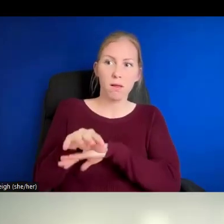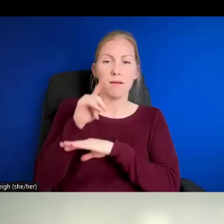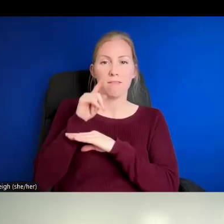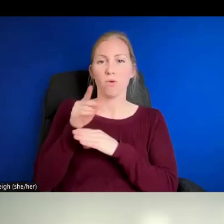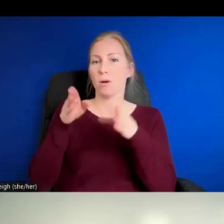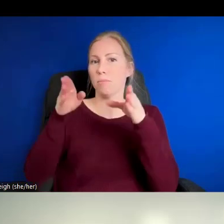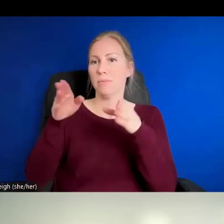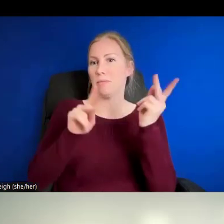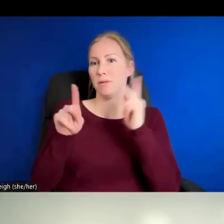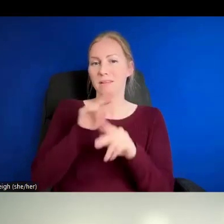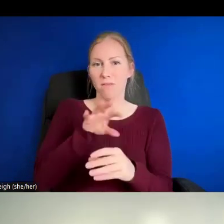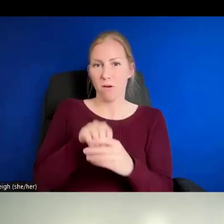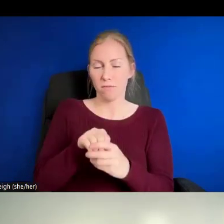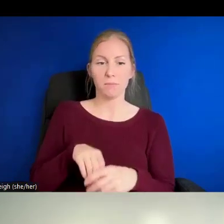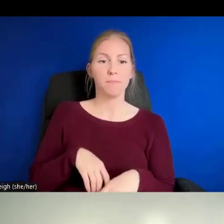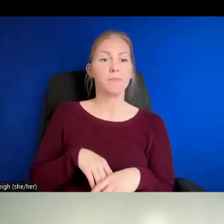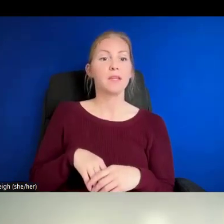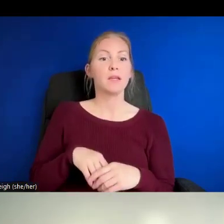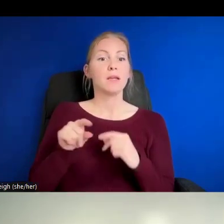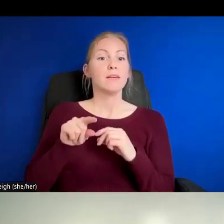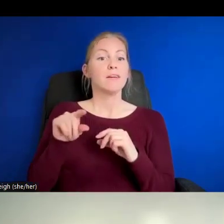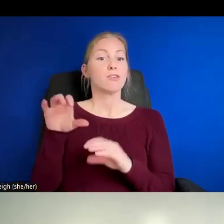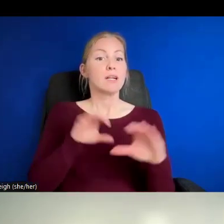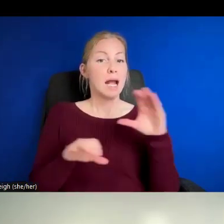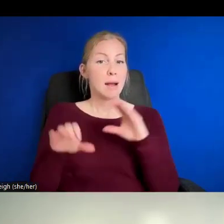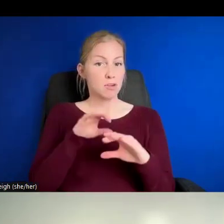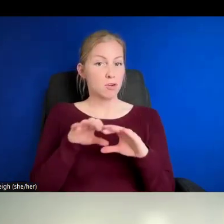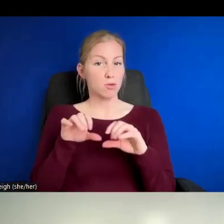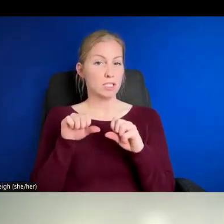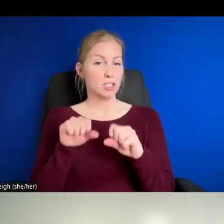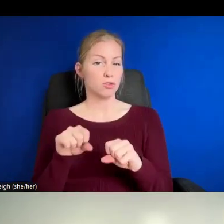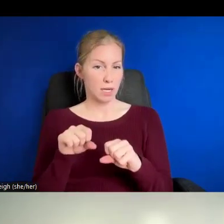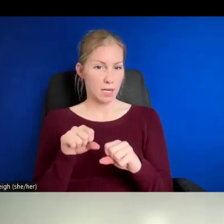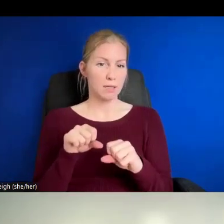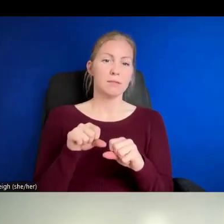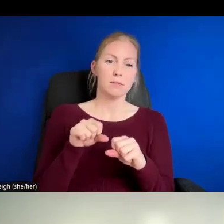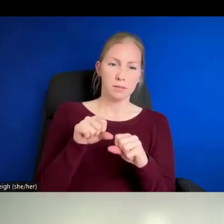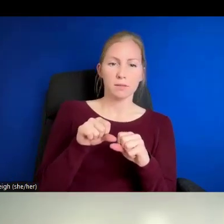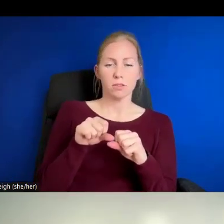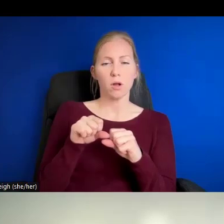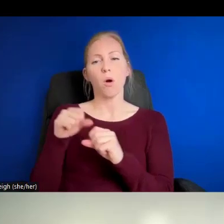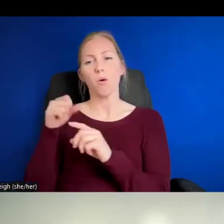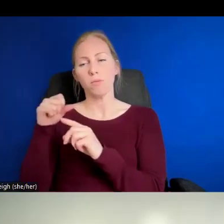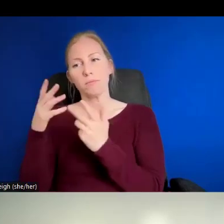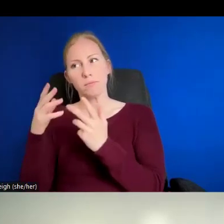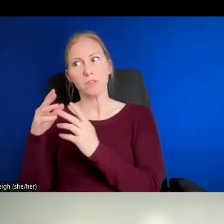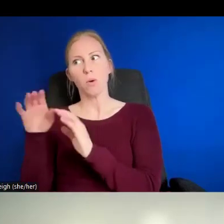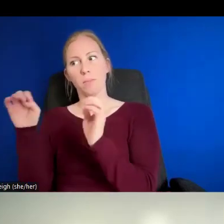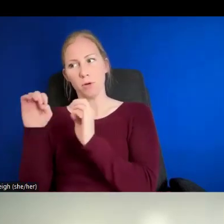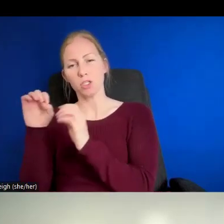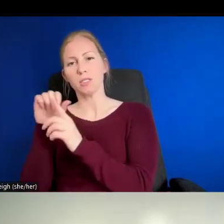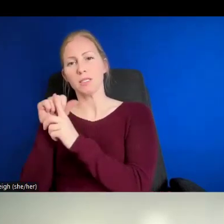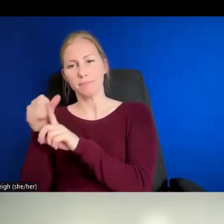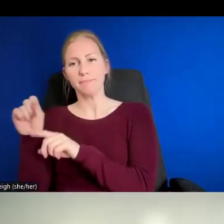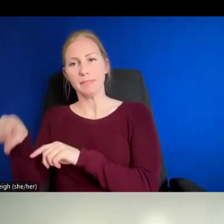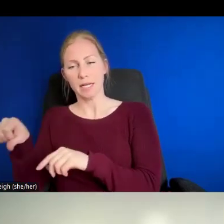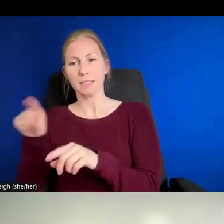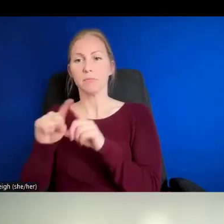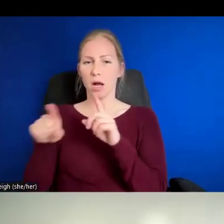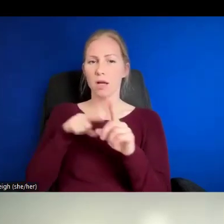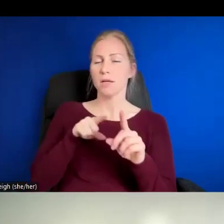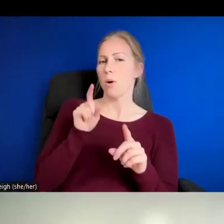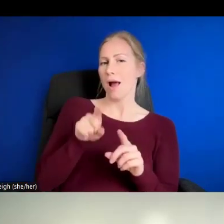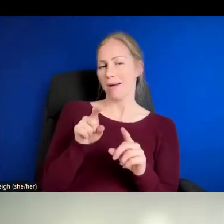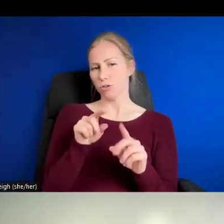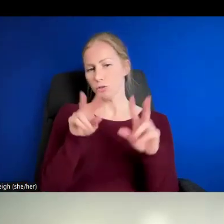in particular, in addition to requiring emergency circumstances, there must be a determination that the